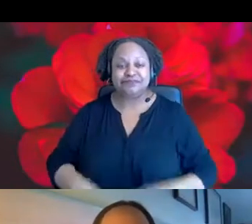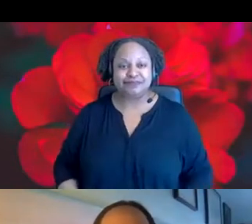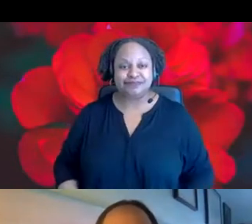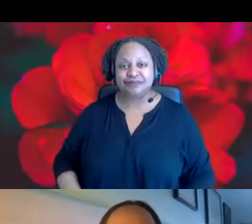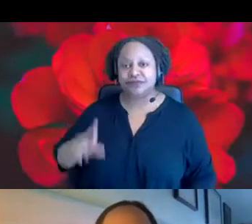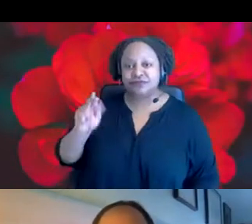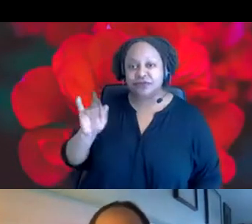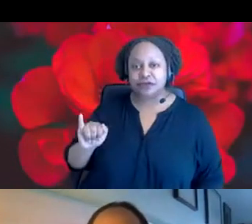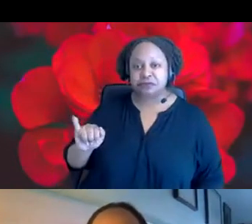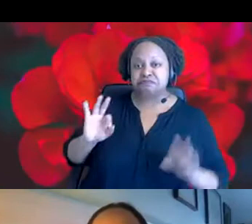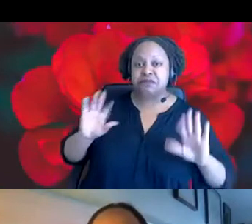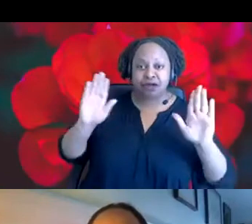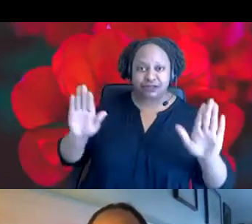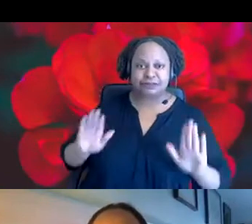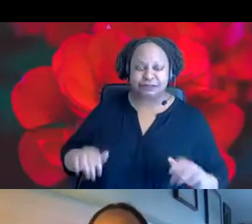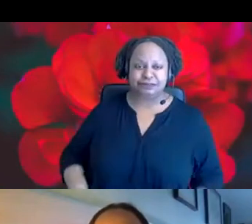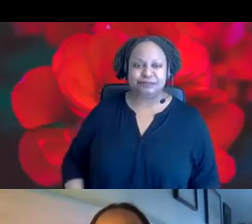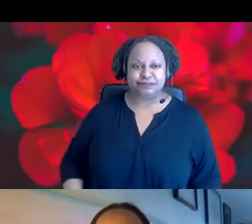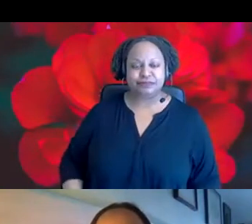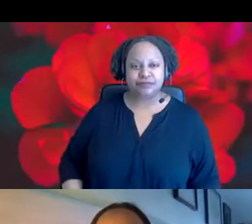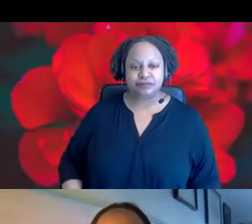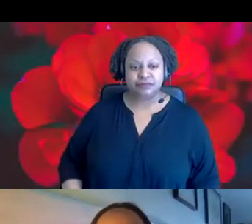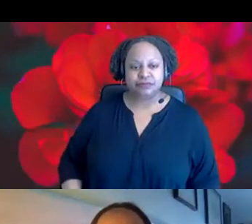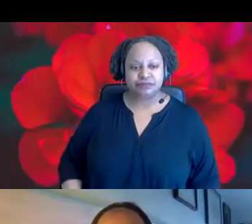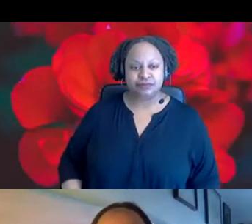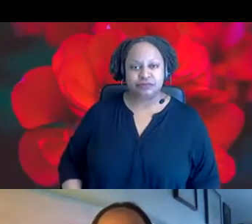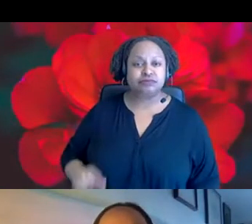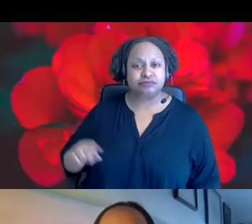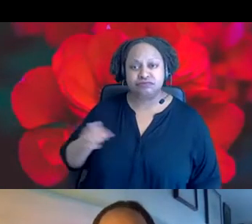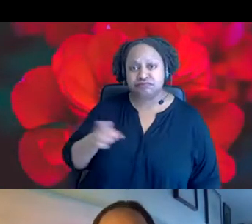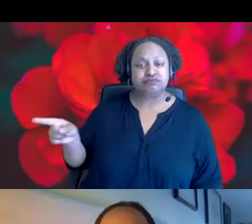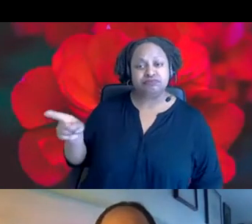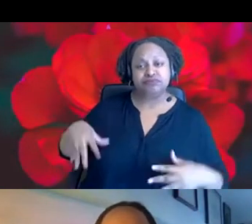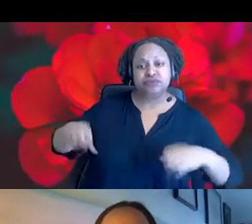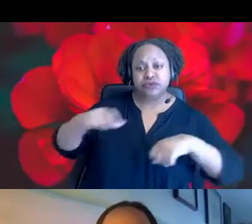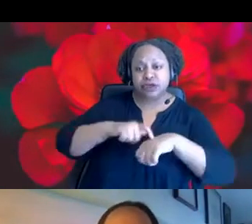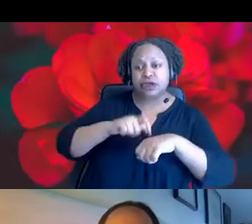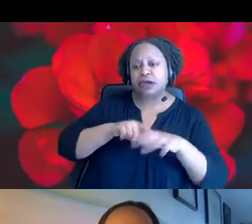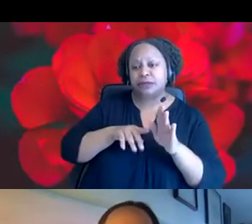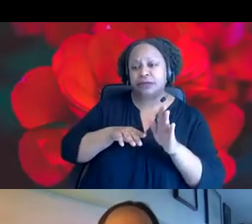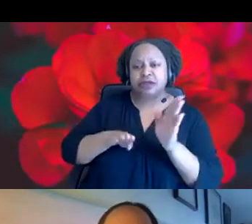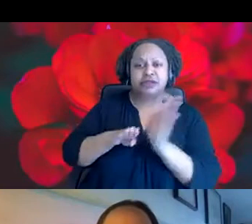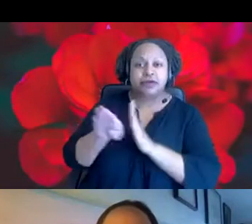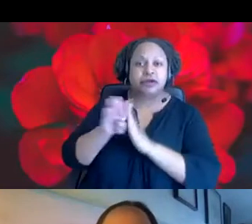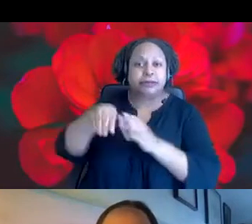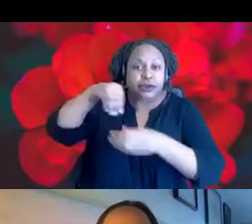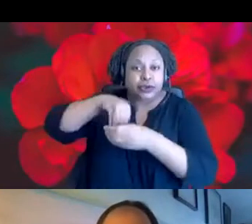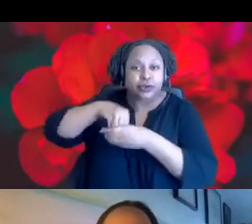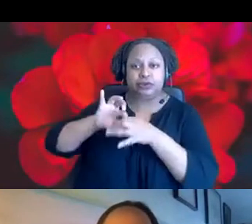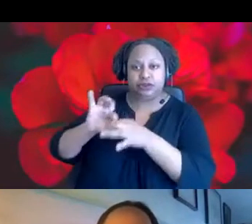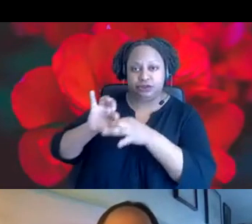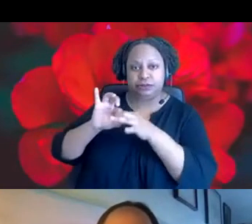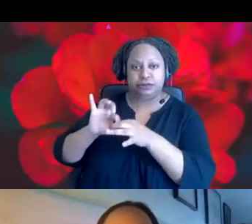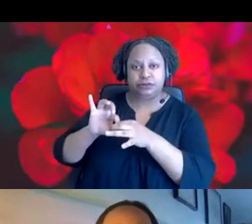awesome. It's awesome that you guys, you were able to take the time to really develop your own internal relationships and take the time and